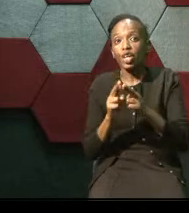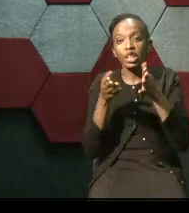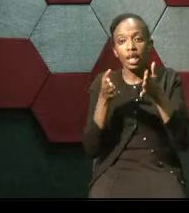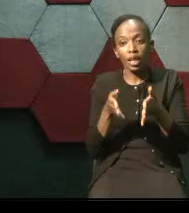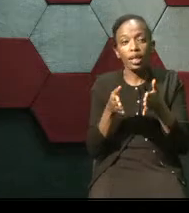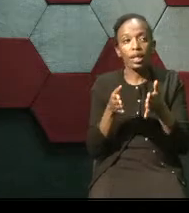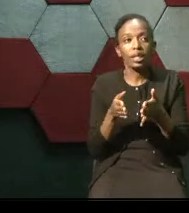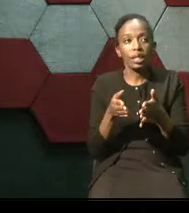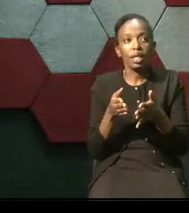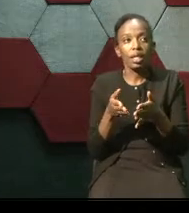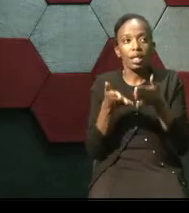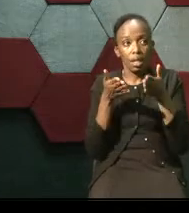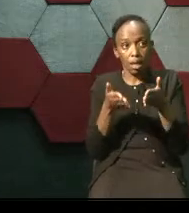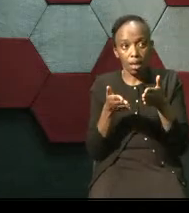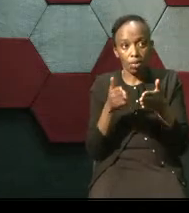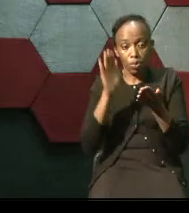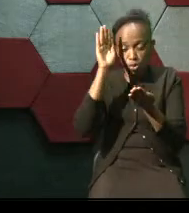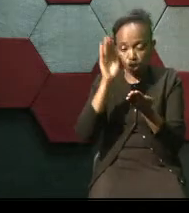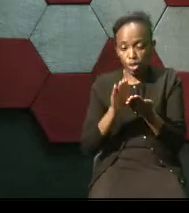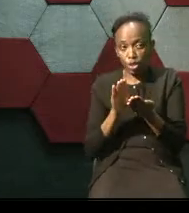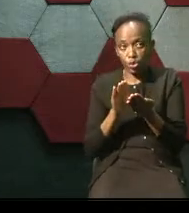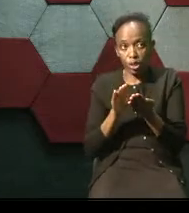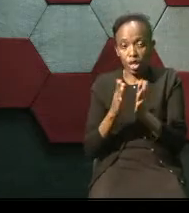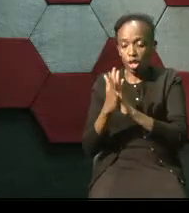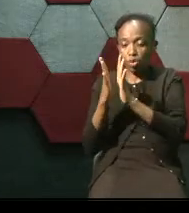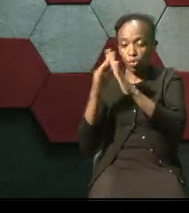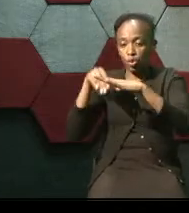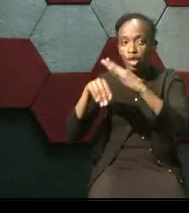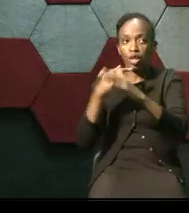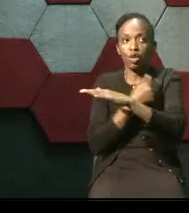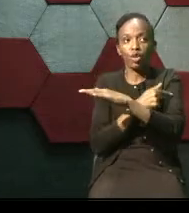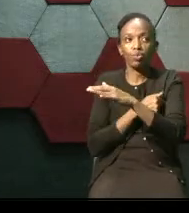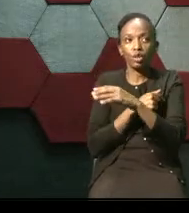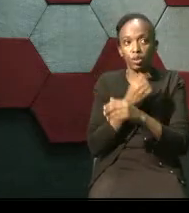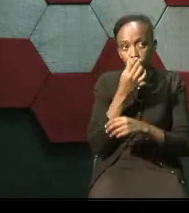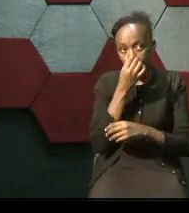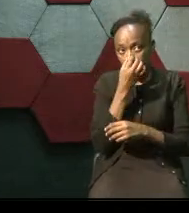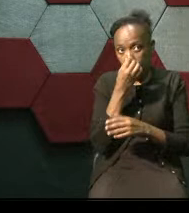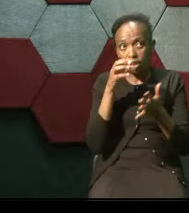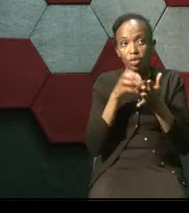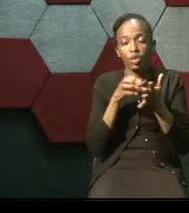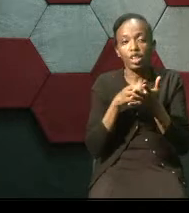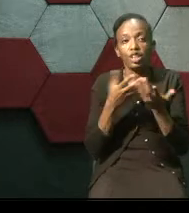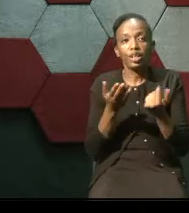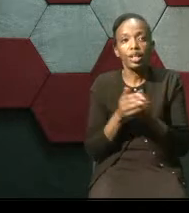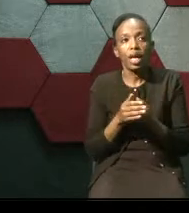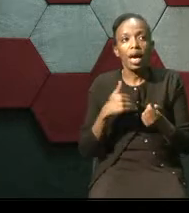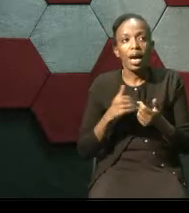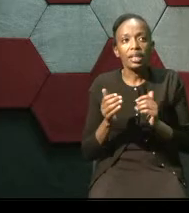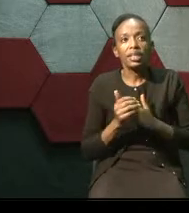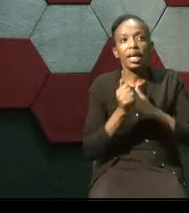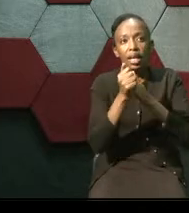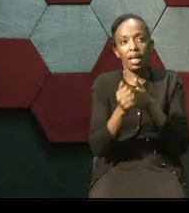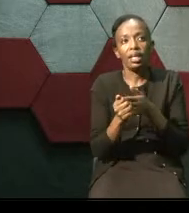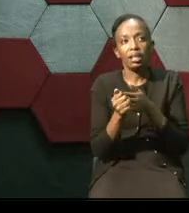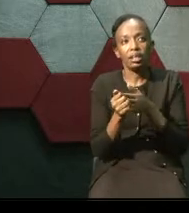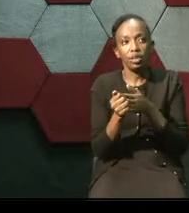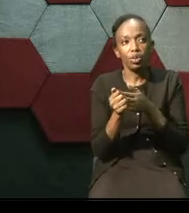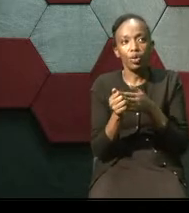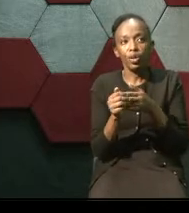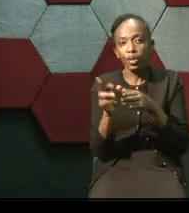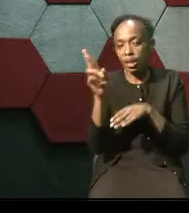will therefore reduce the congestion in the hospital. Congestion has led to